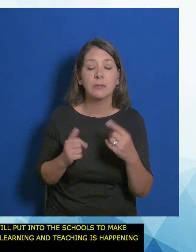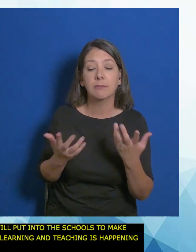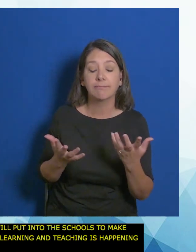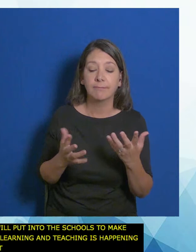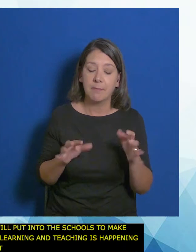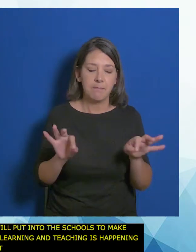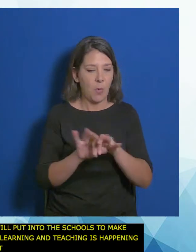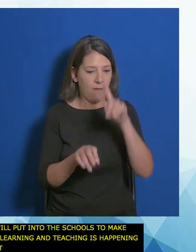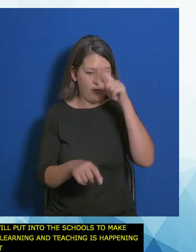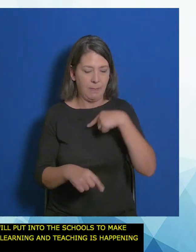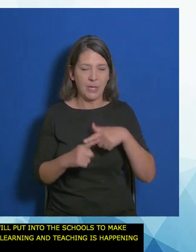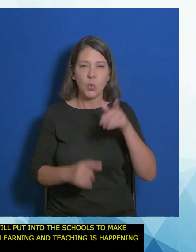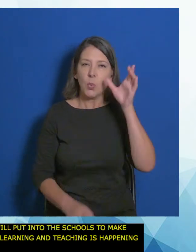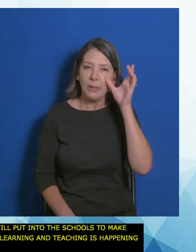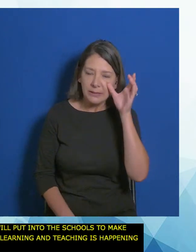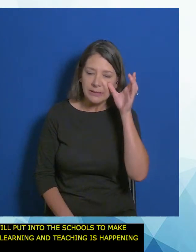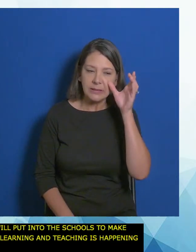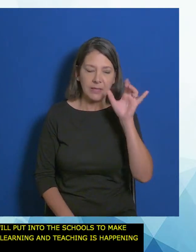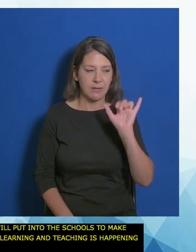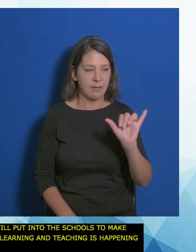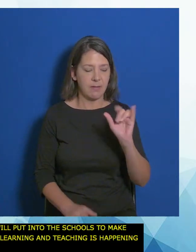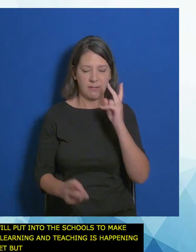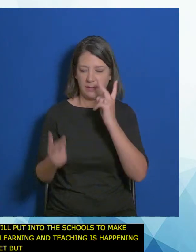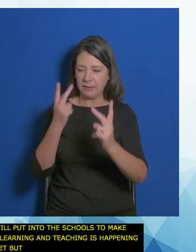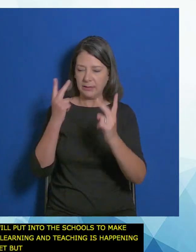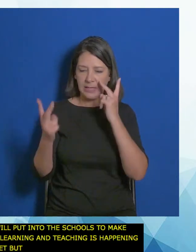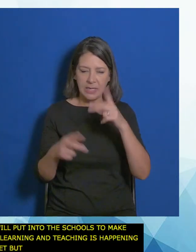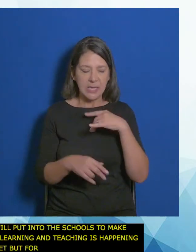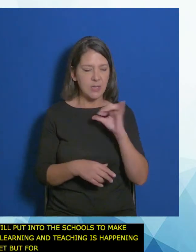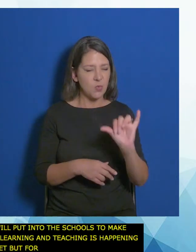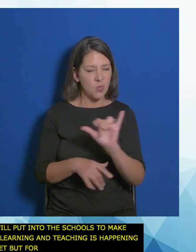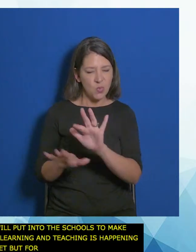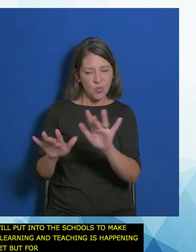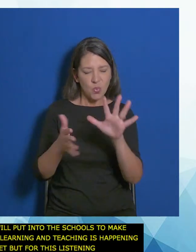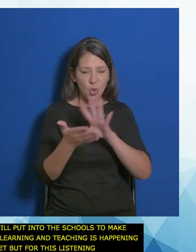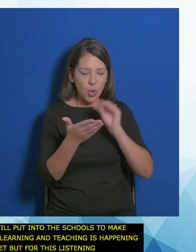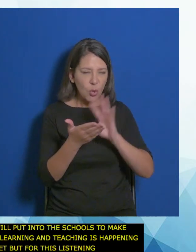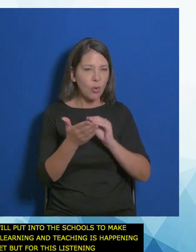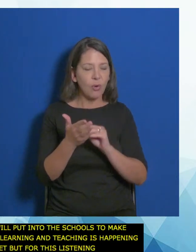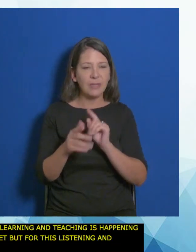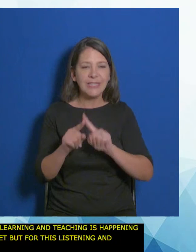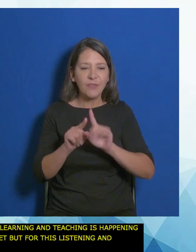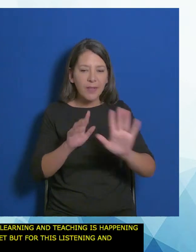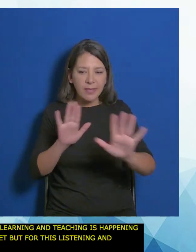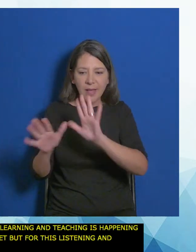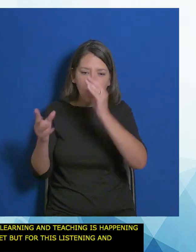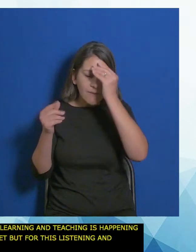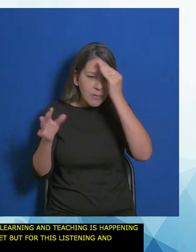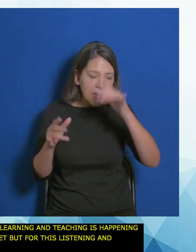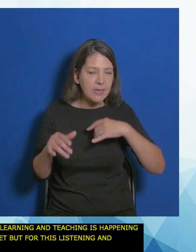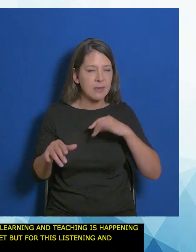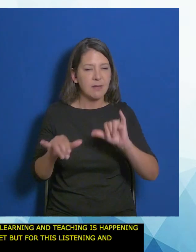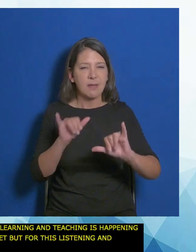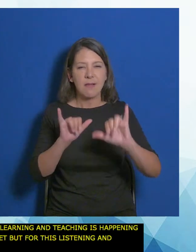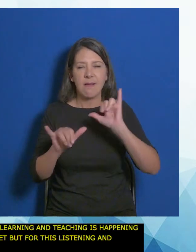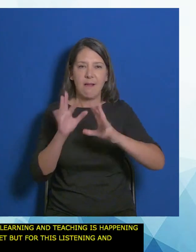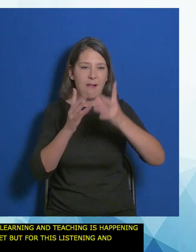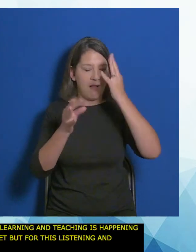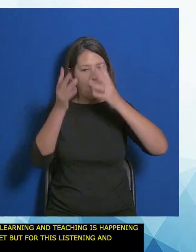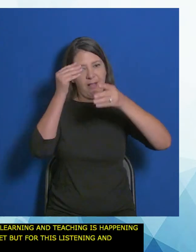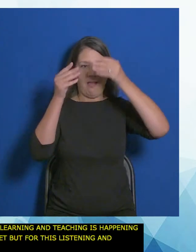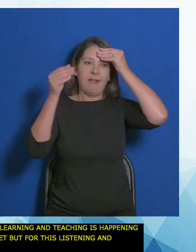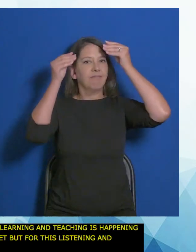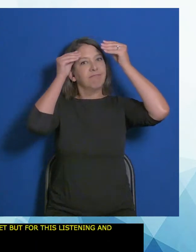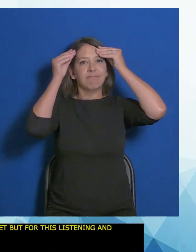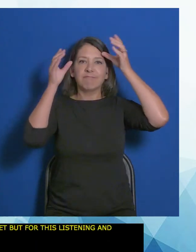listening, learning, seeing, taking in data and input from just about everyone. And so I can kind of see the picture of where we are